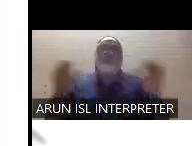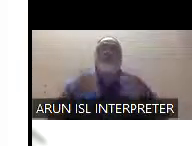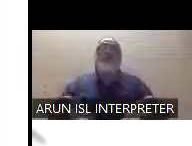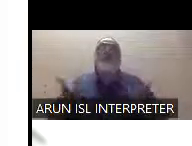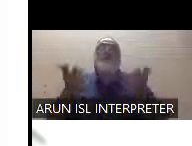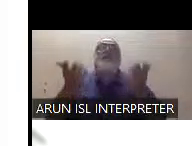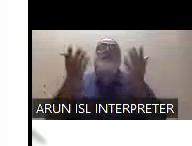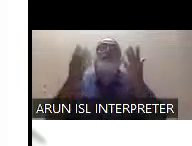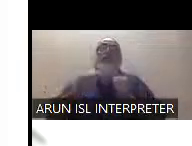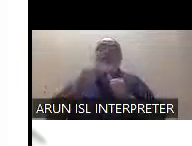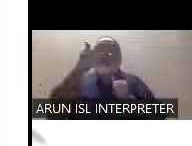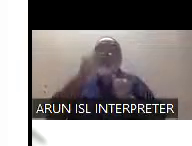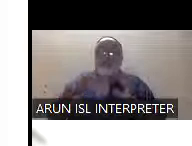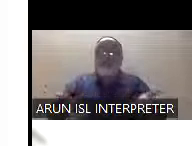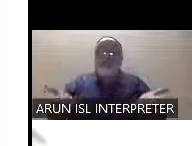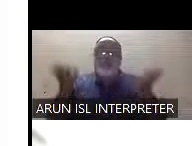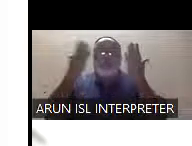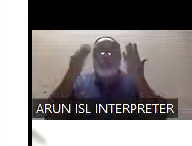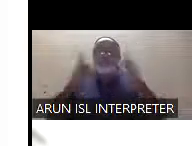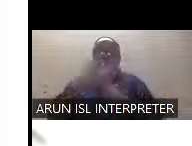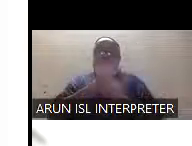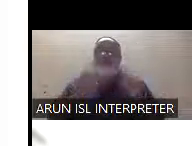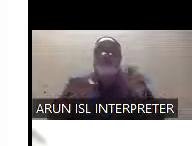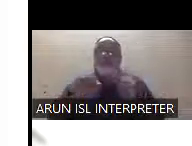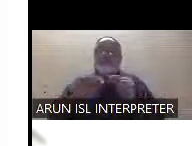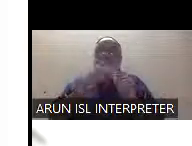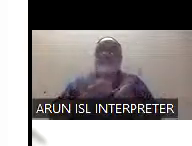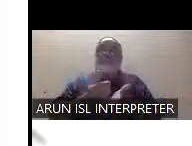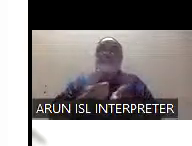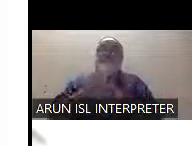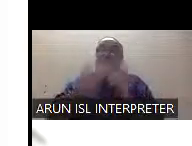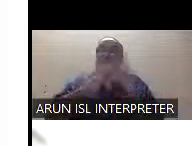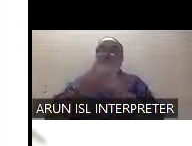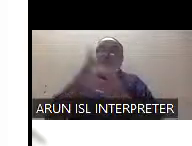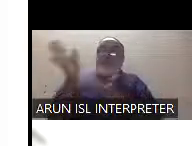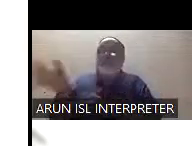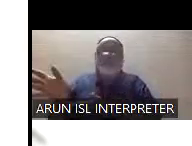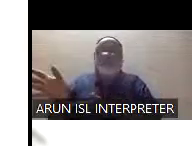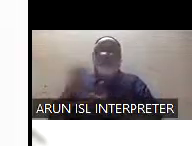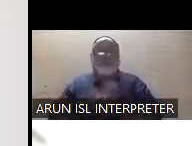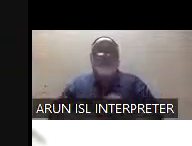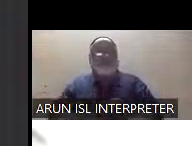is so much more and that there's 65% more not covered in the Accessible India campaign.